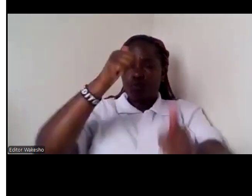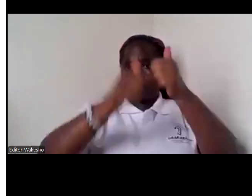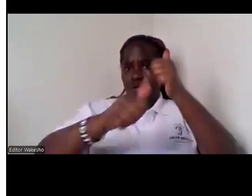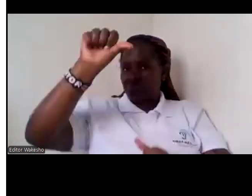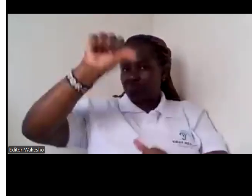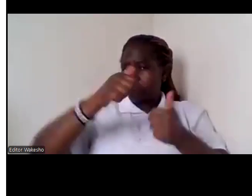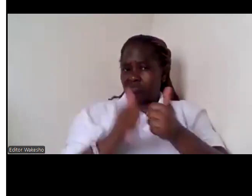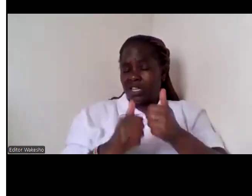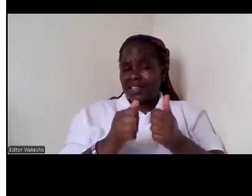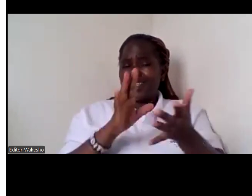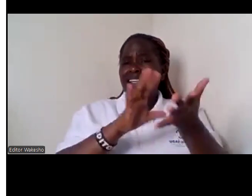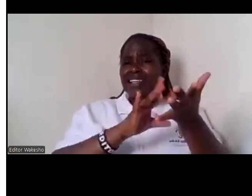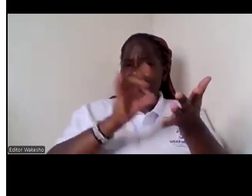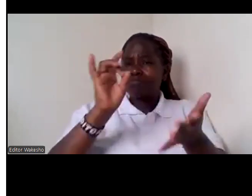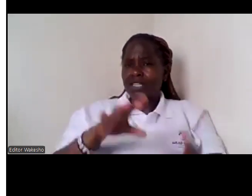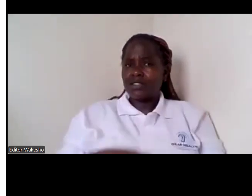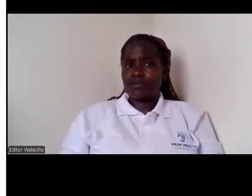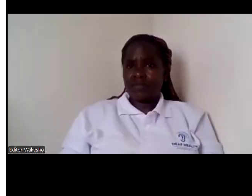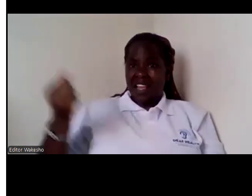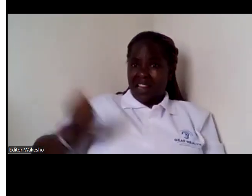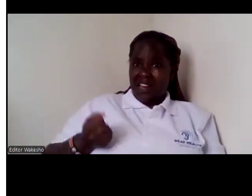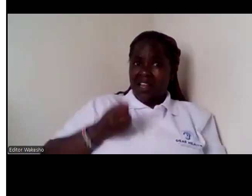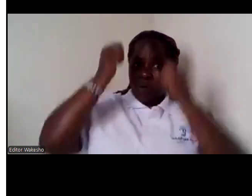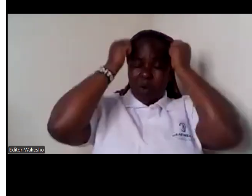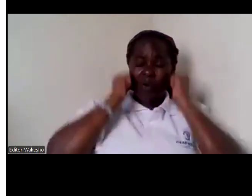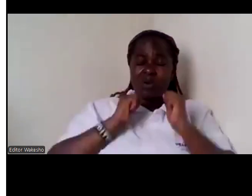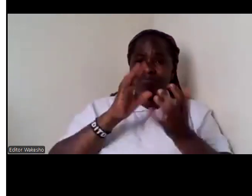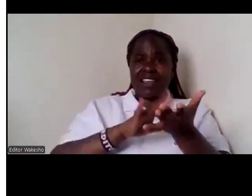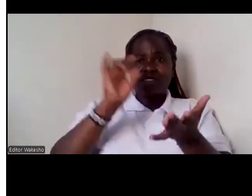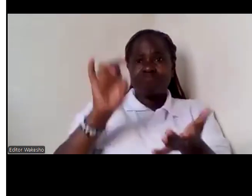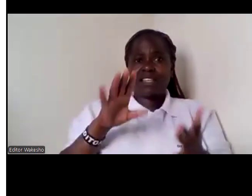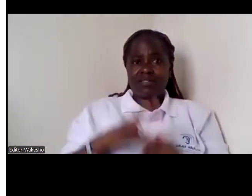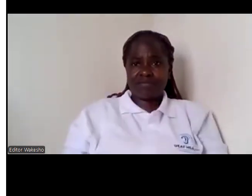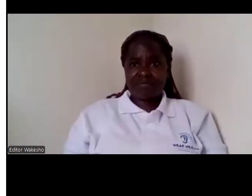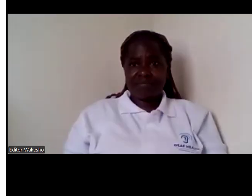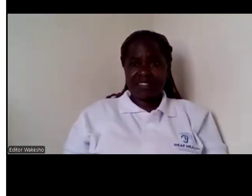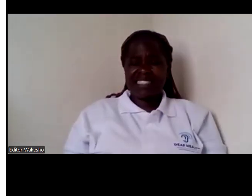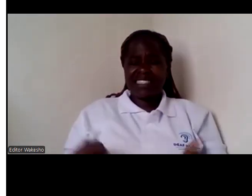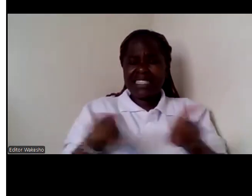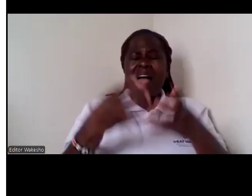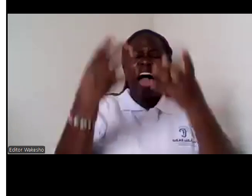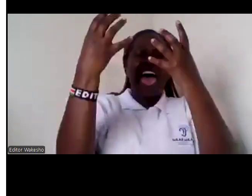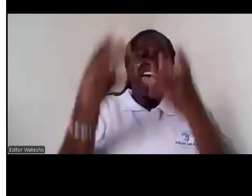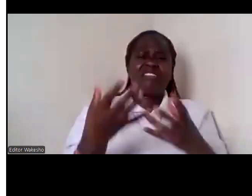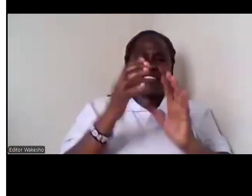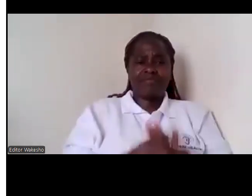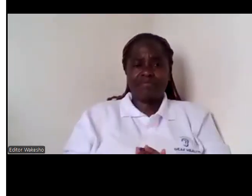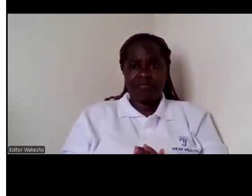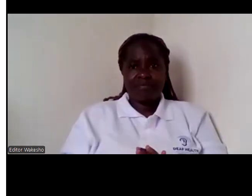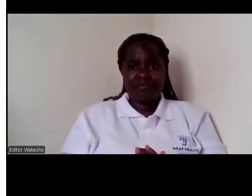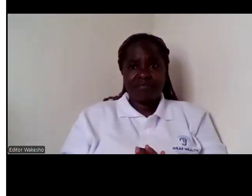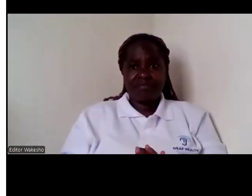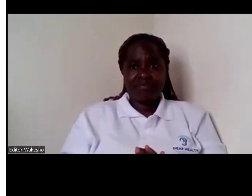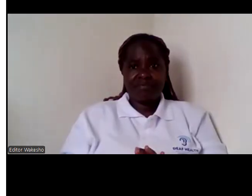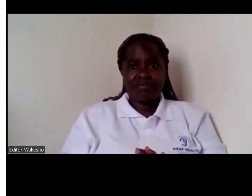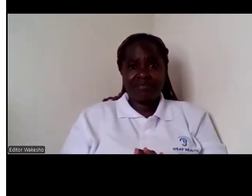the cost. It costs more than a male condom. It's a bit bulky, and it's not as